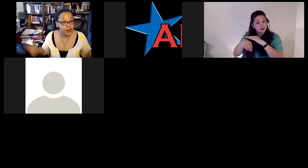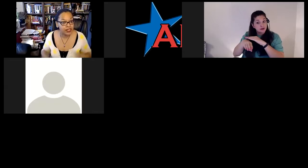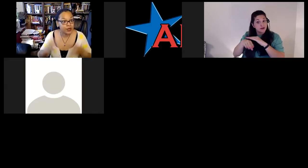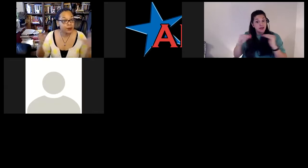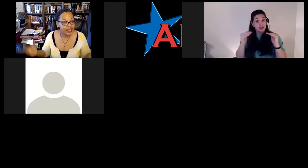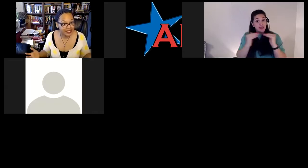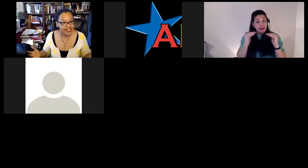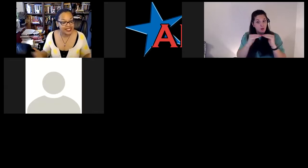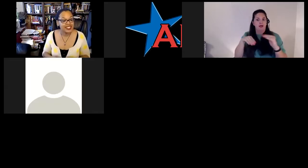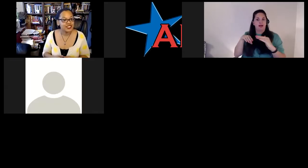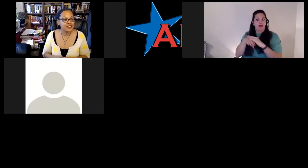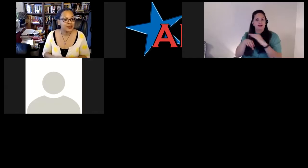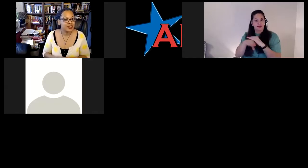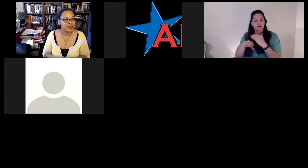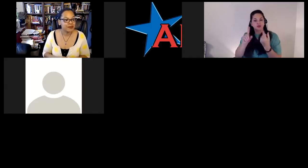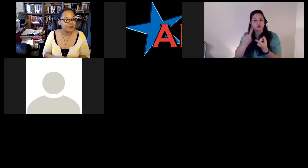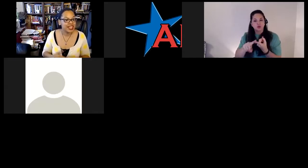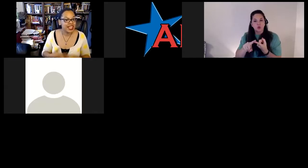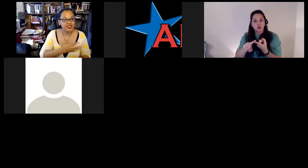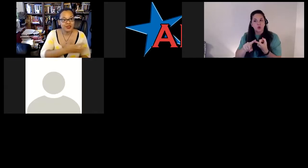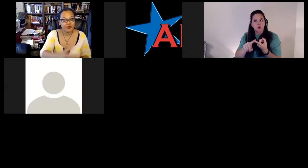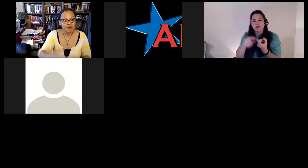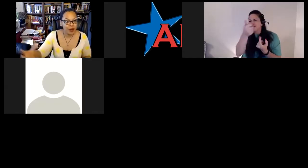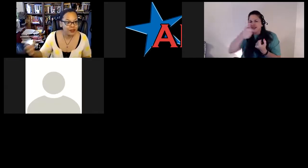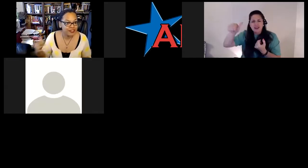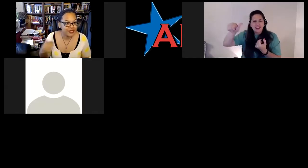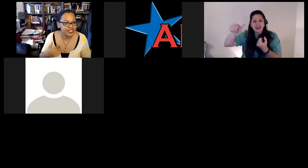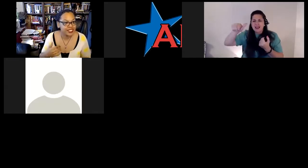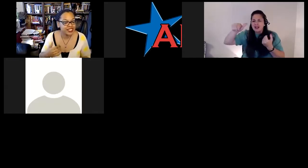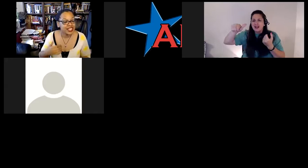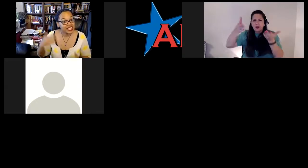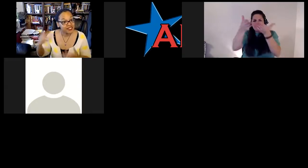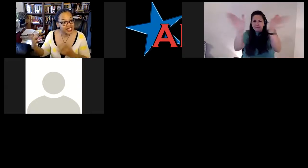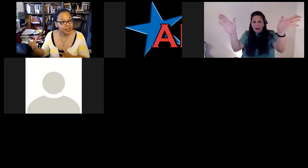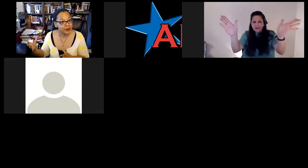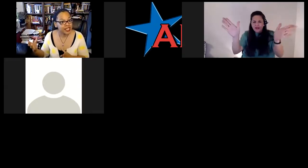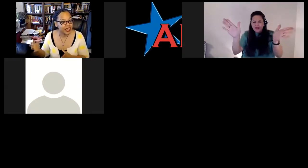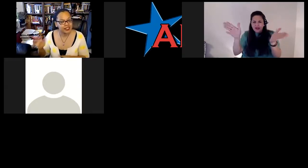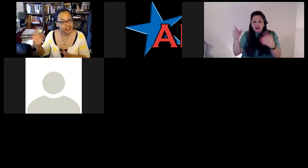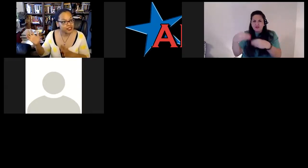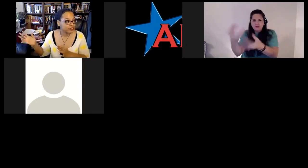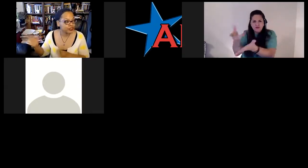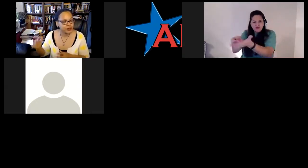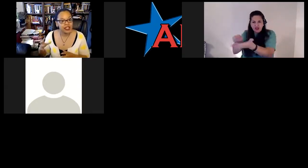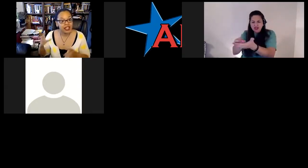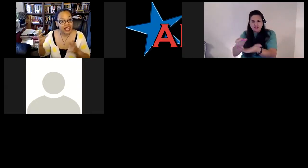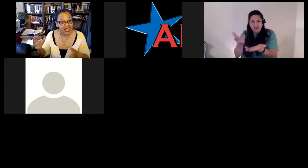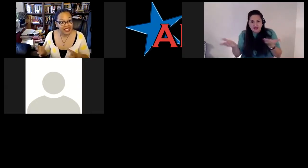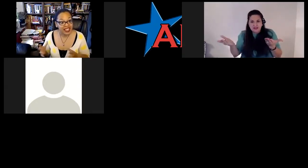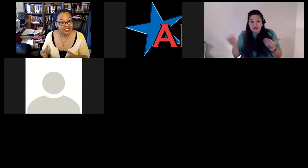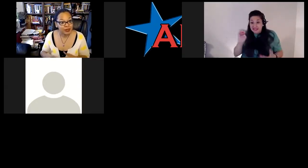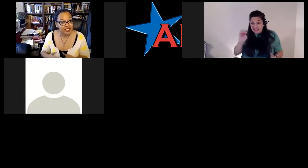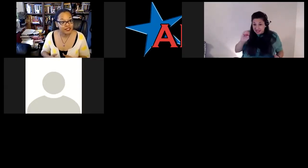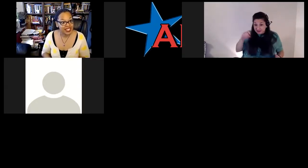equal access to any sort of public funded good. Even the EPA, at least it used to, had